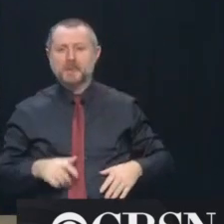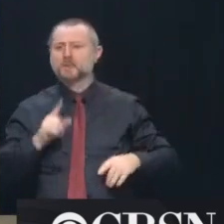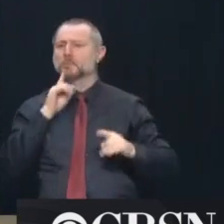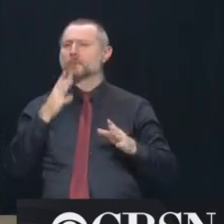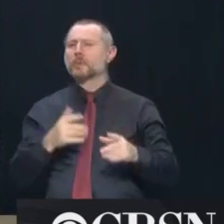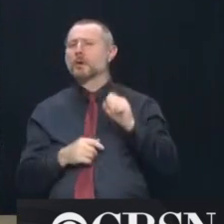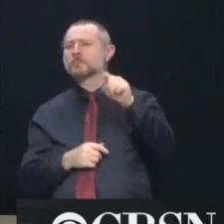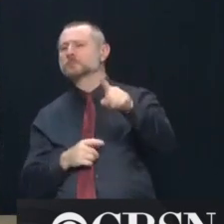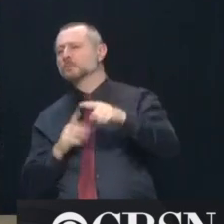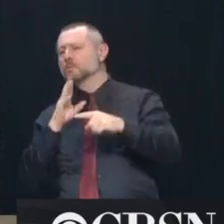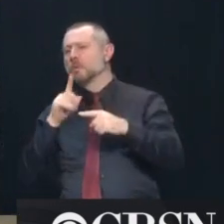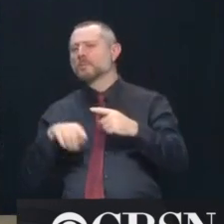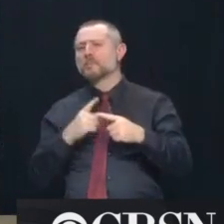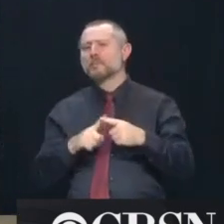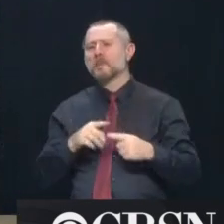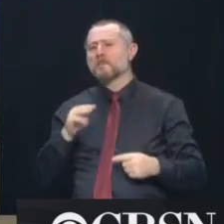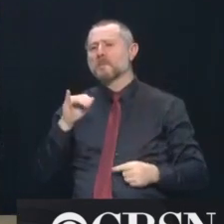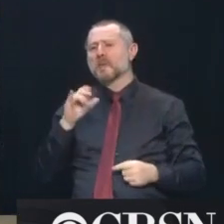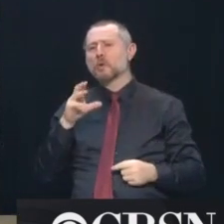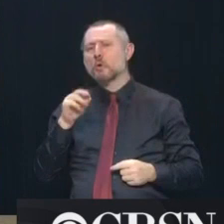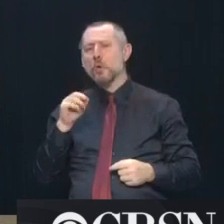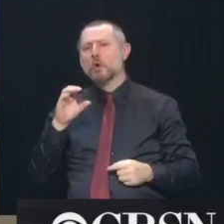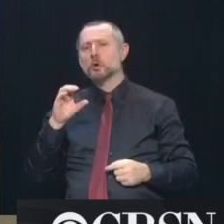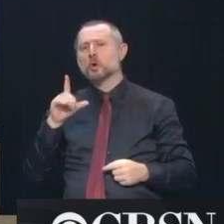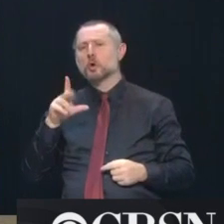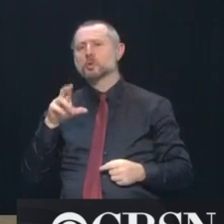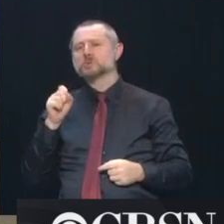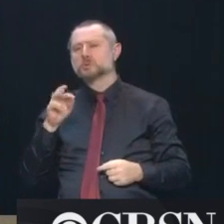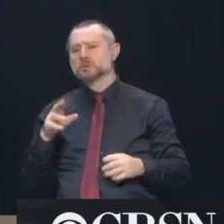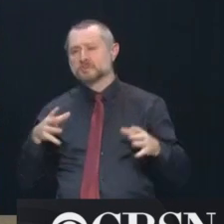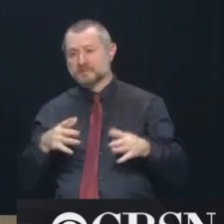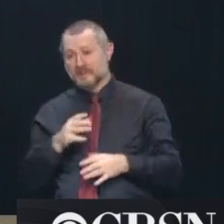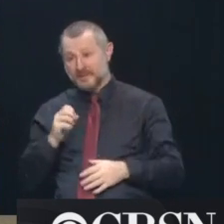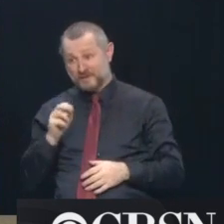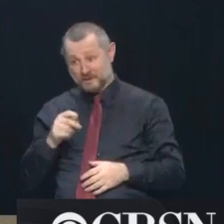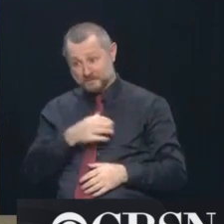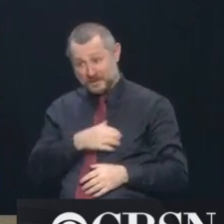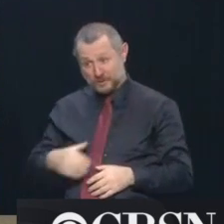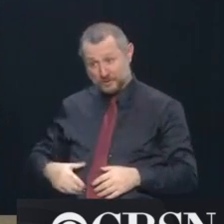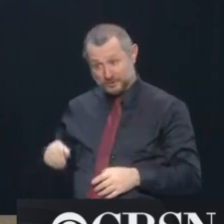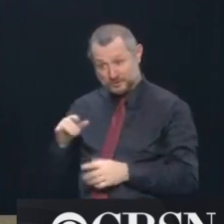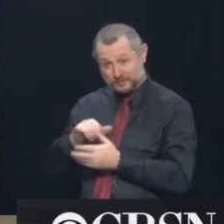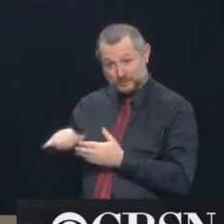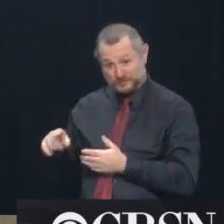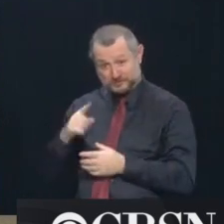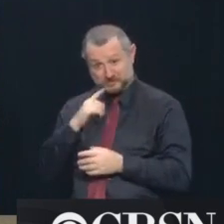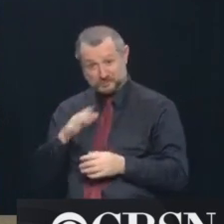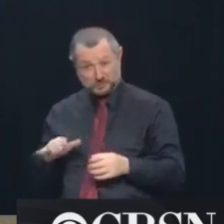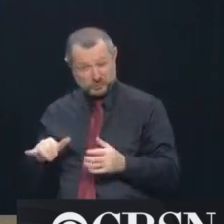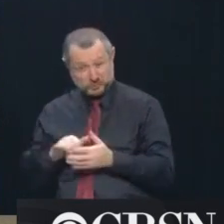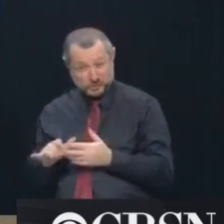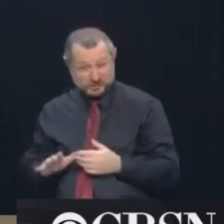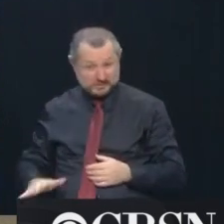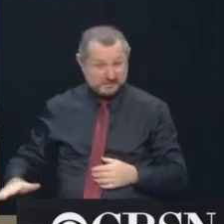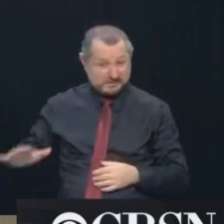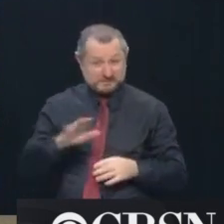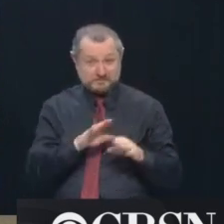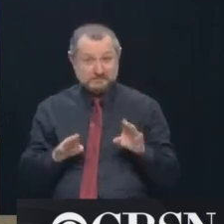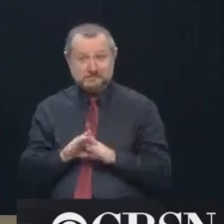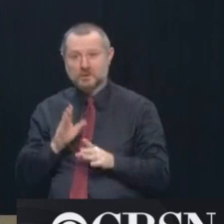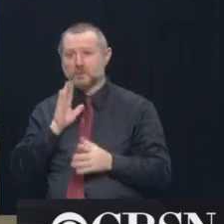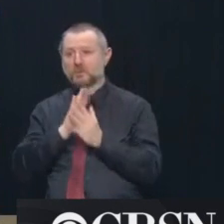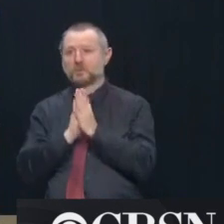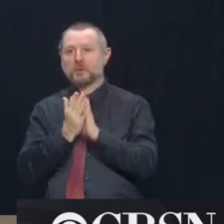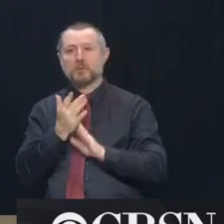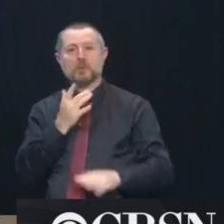it in the past, and even the mayor has been speaking about it, is that the entire city is expected to go into an orange zone. Today, the